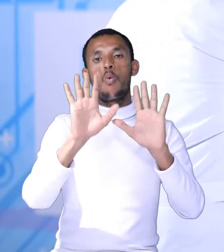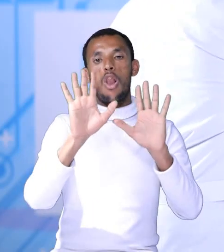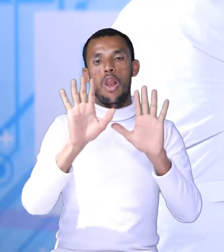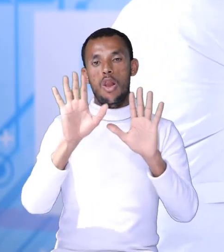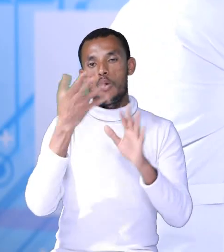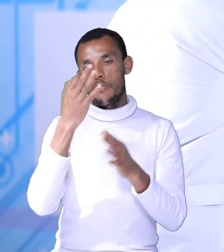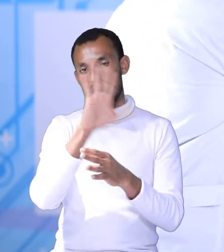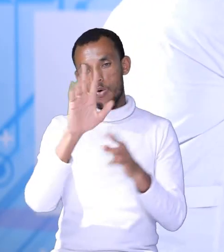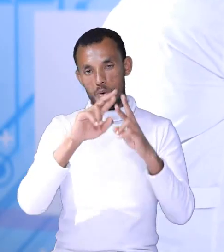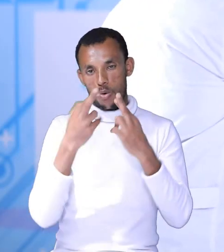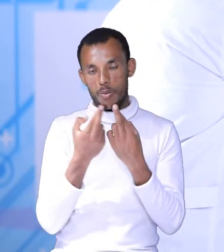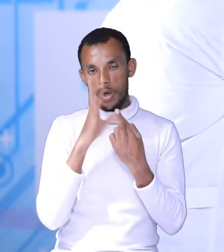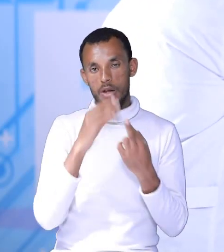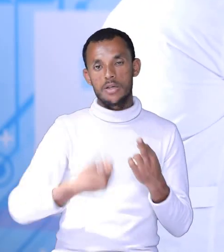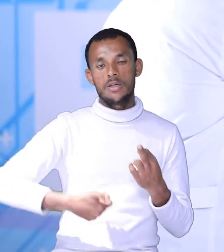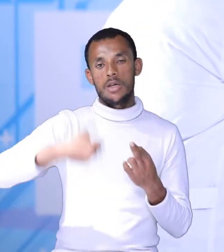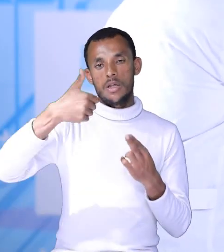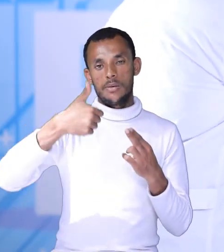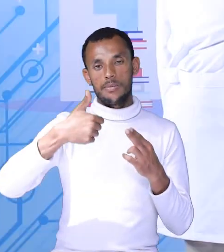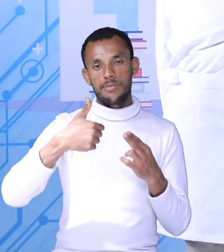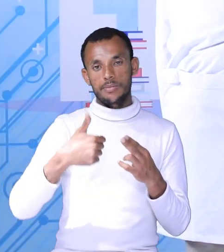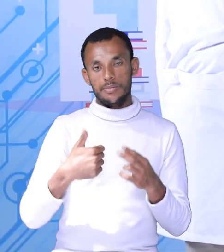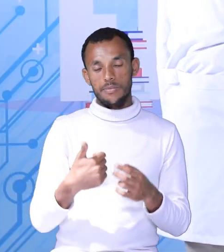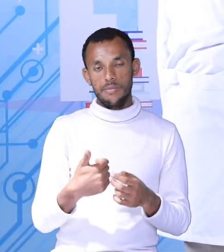and the other plane here.